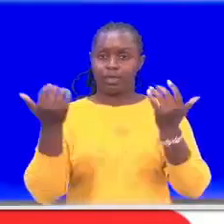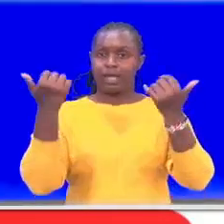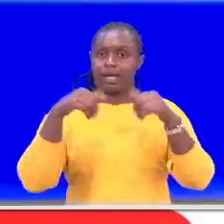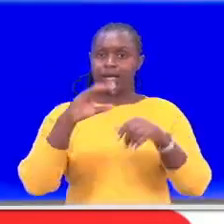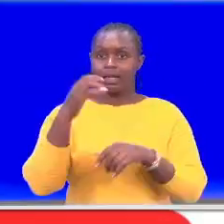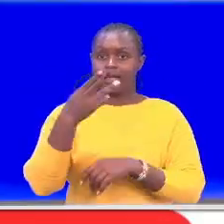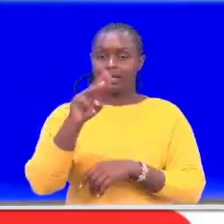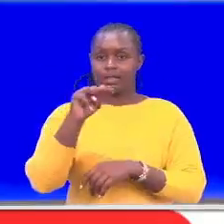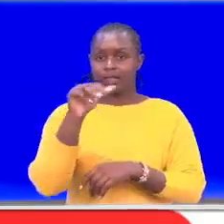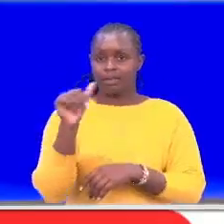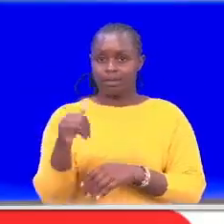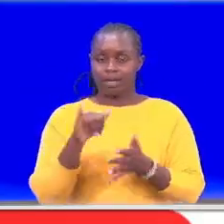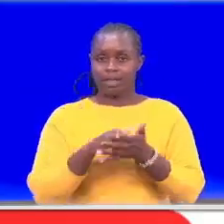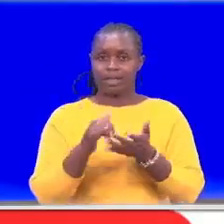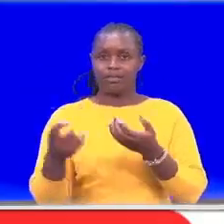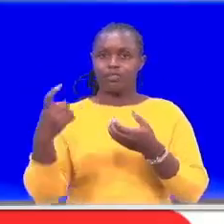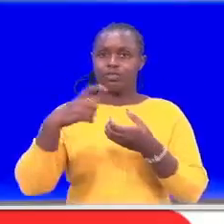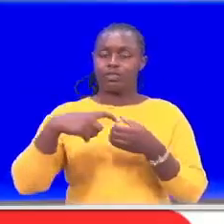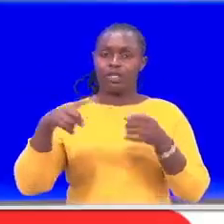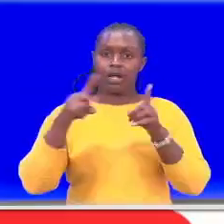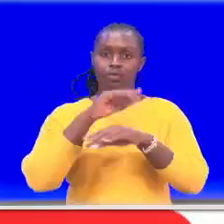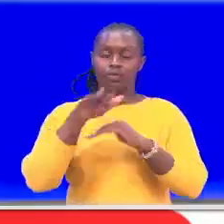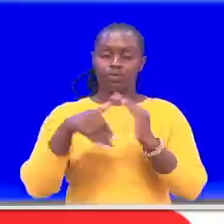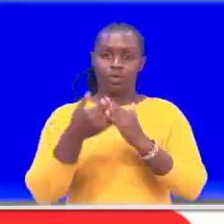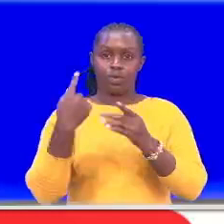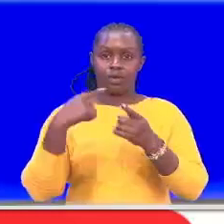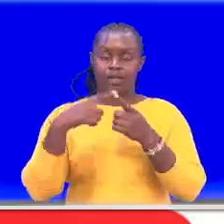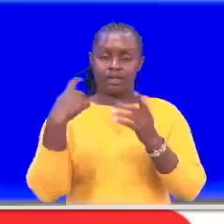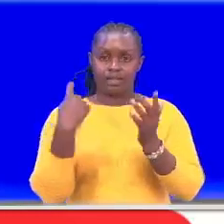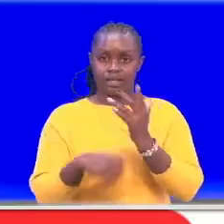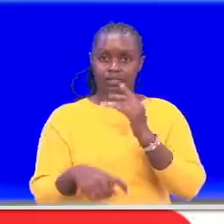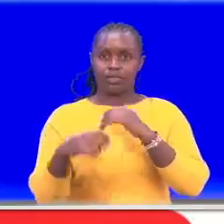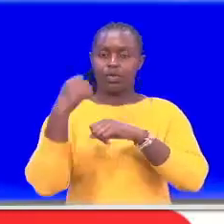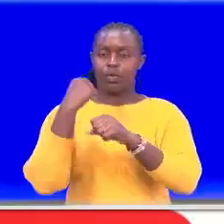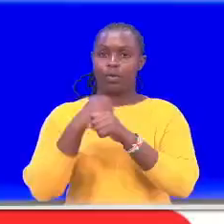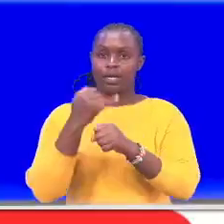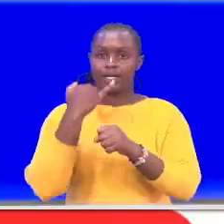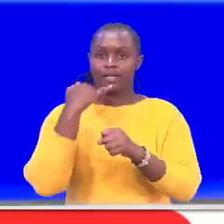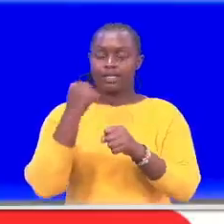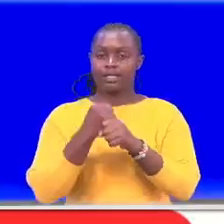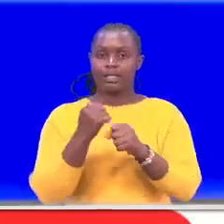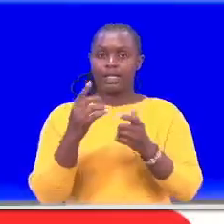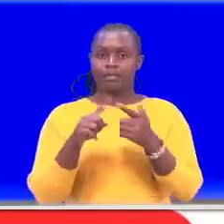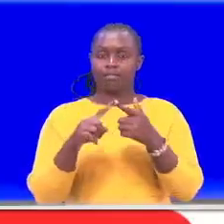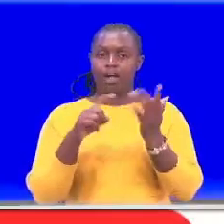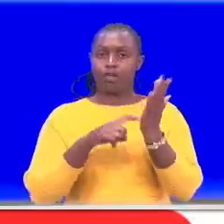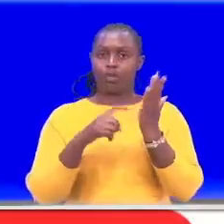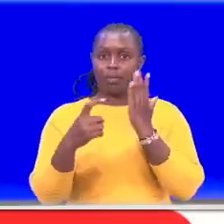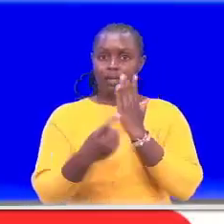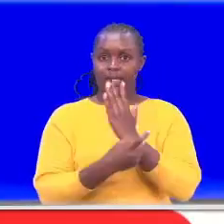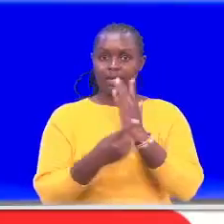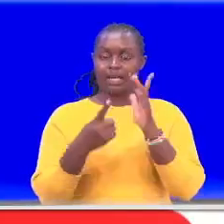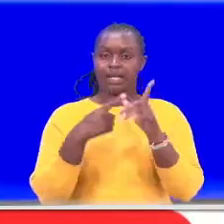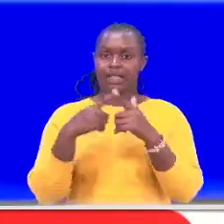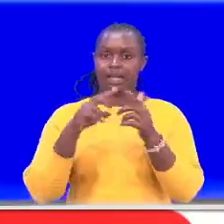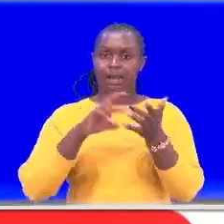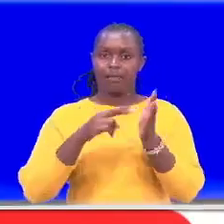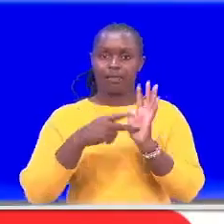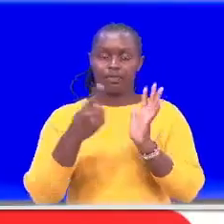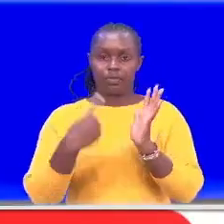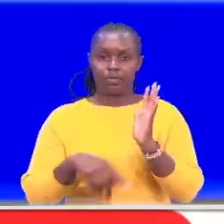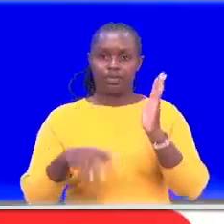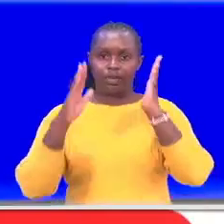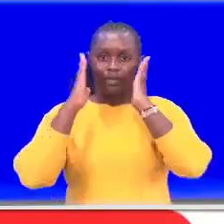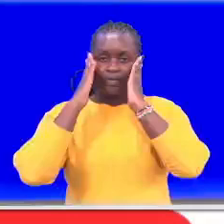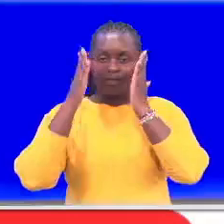just plugs in and all its transactions work is done automatically. And then that means the Chama can focus